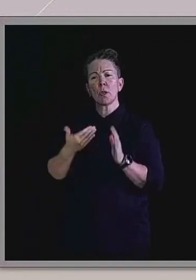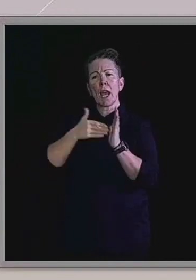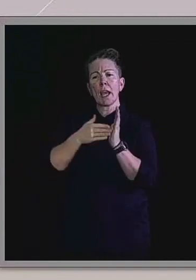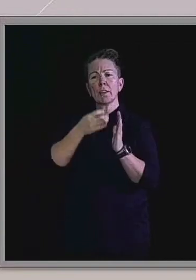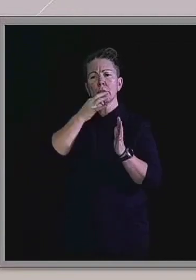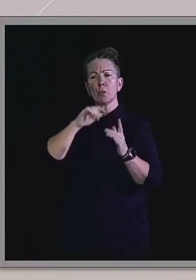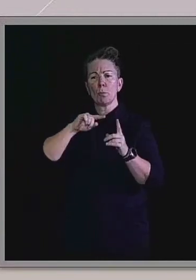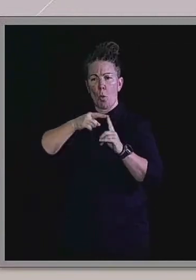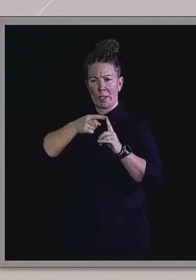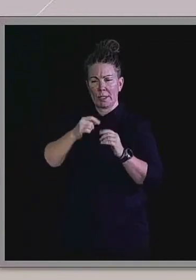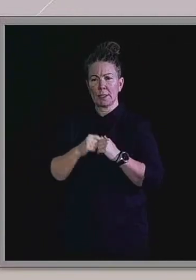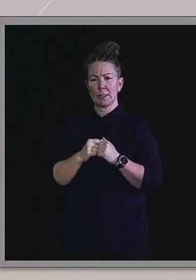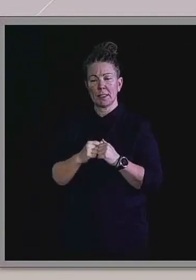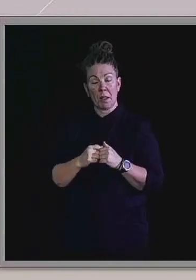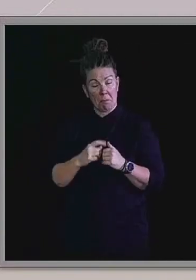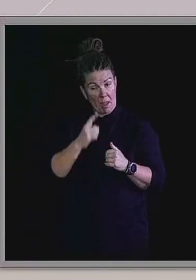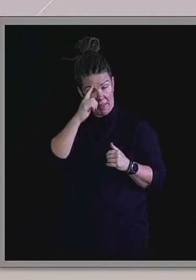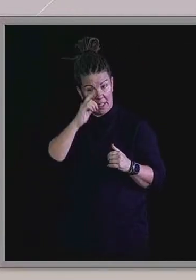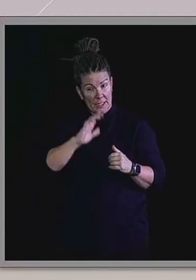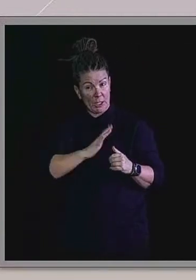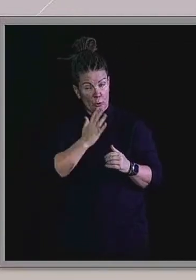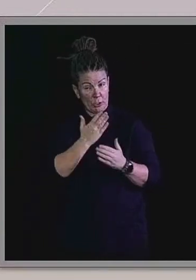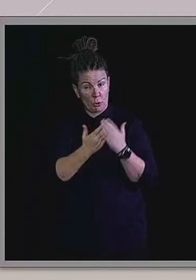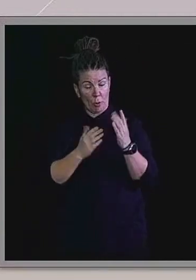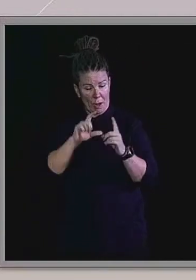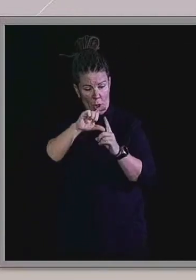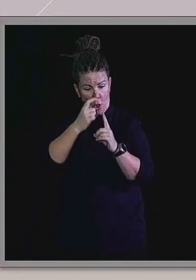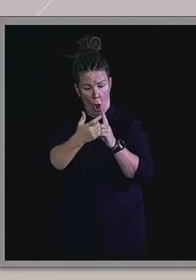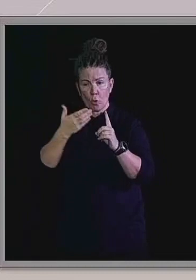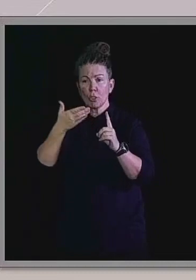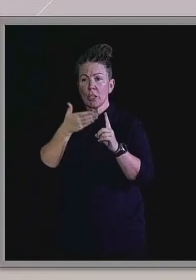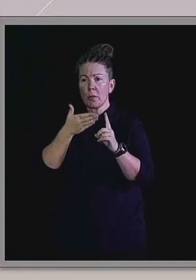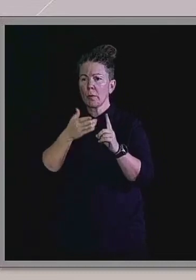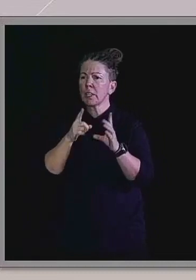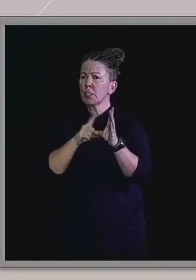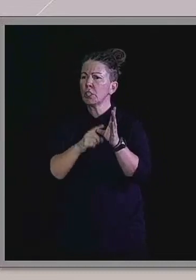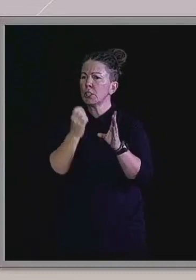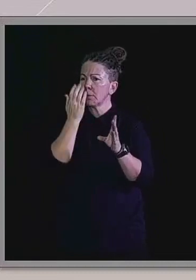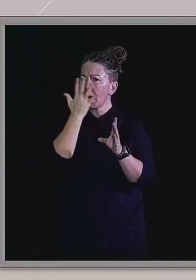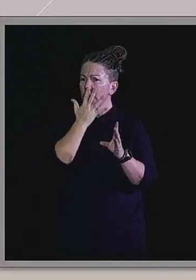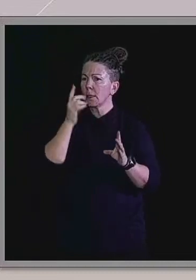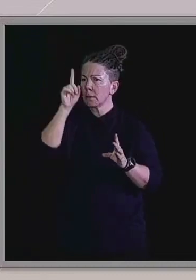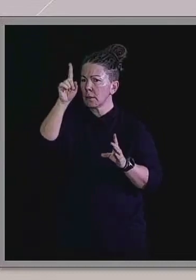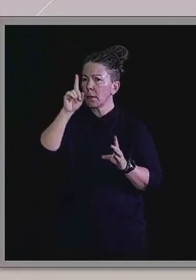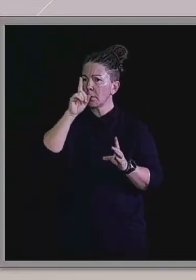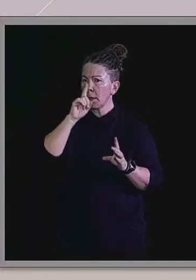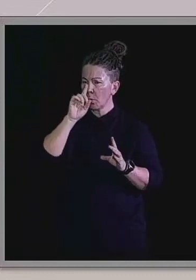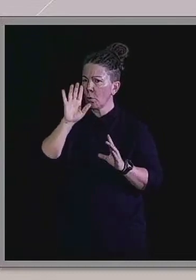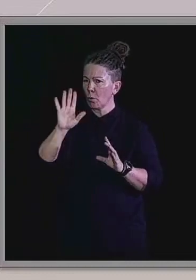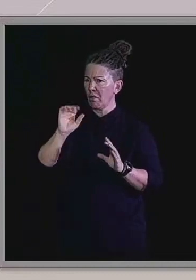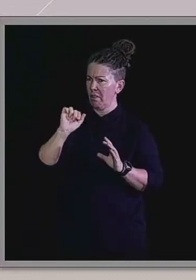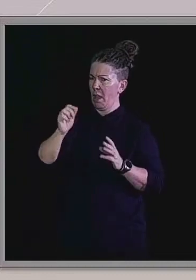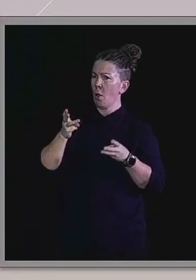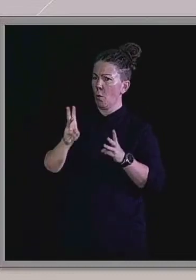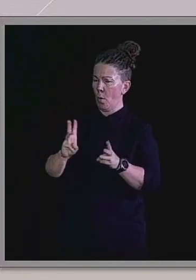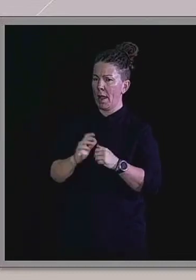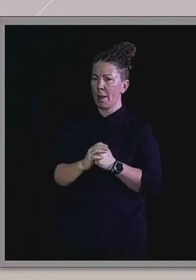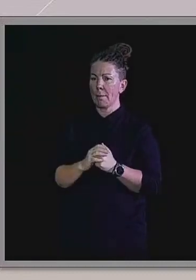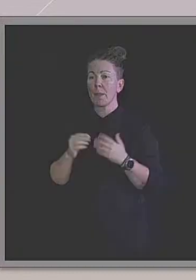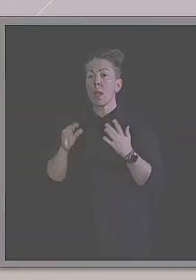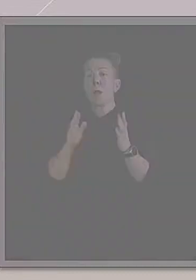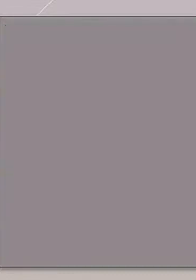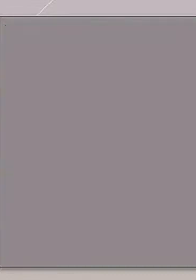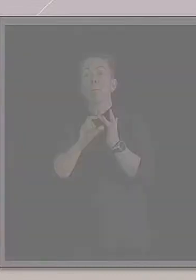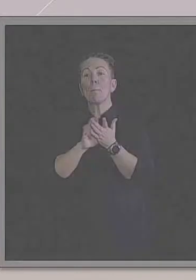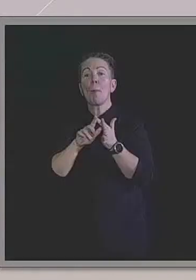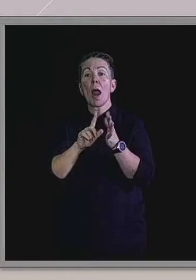really interesting story about culture, I think, with the Yindjibarndi people and how they've gone about things. Michael's partner, Lorraine, is